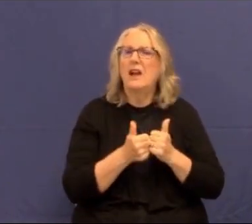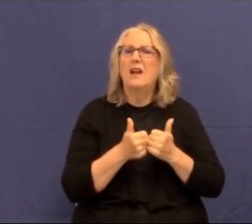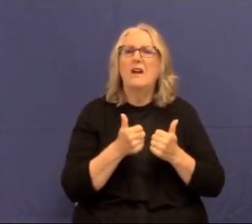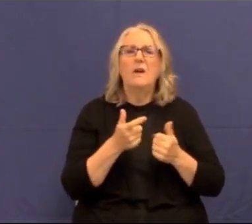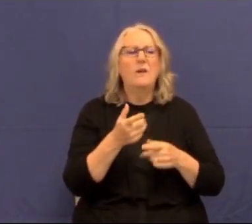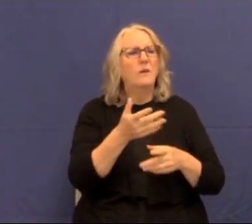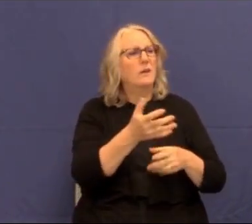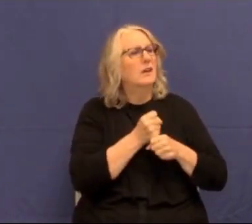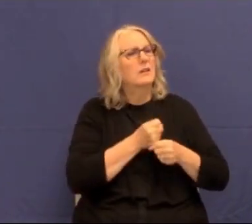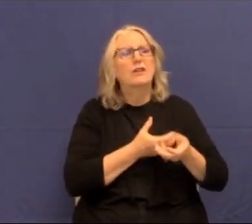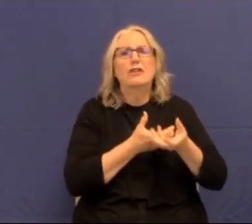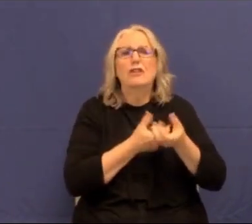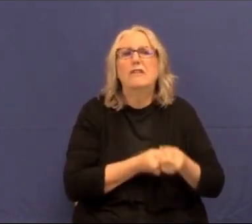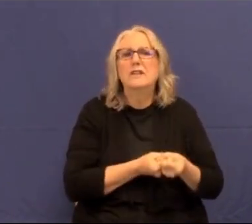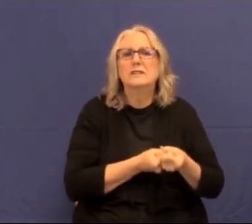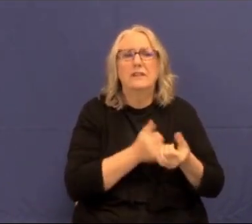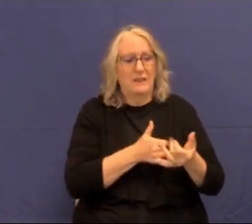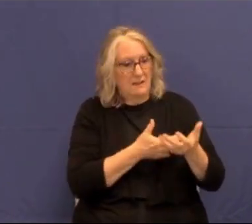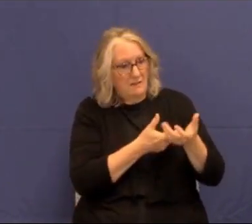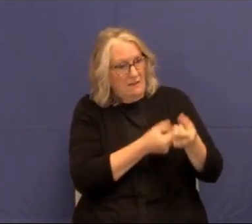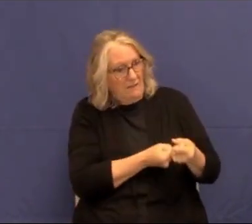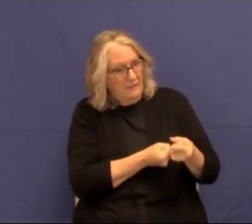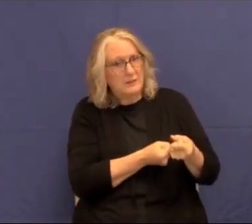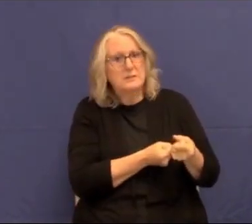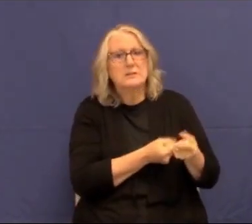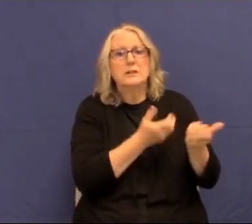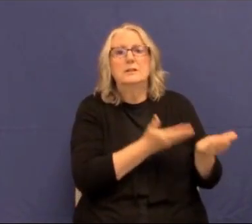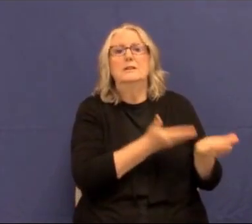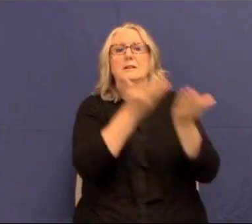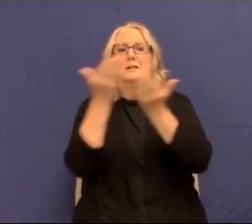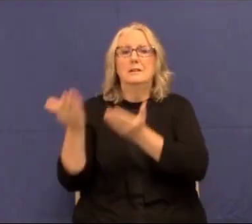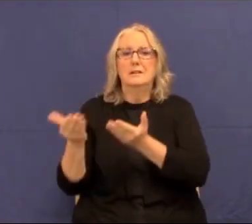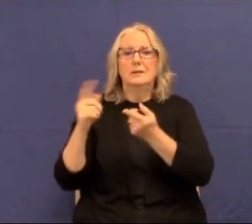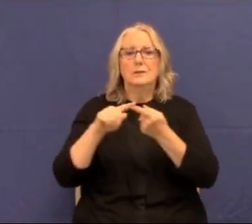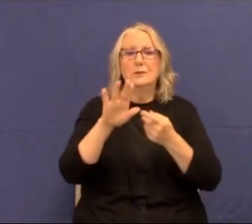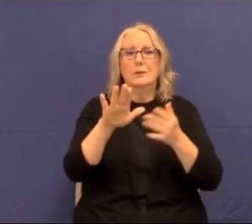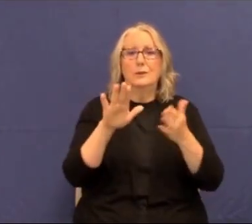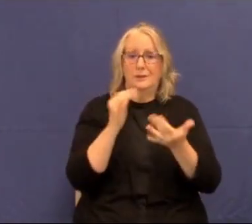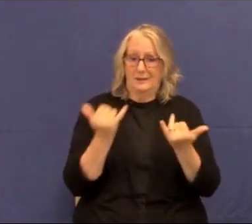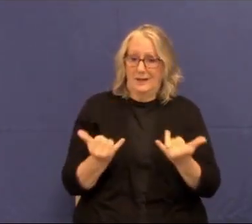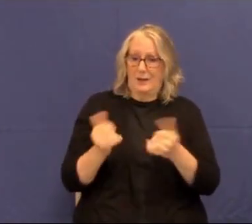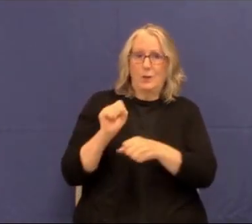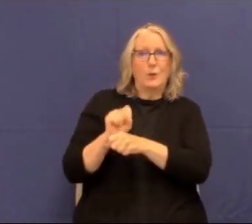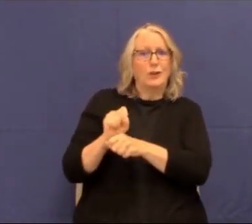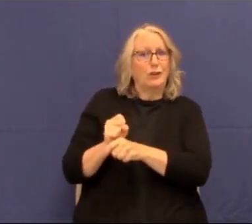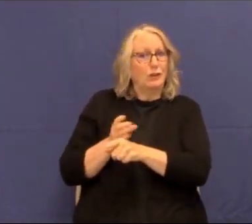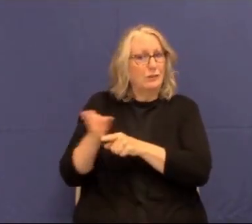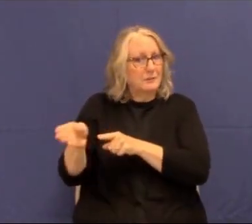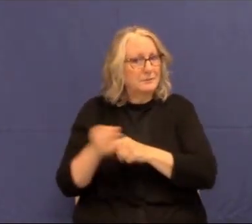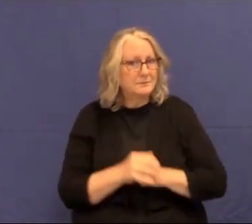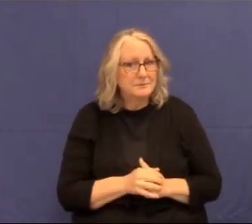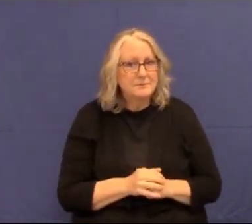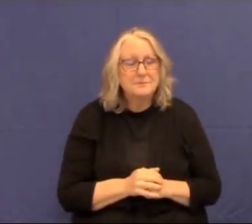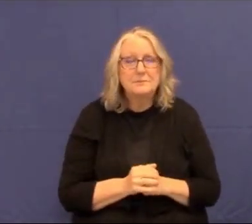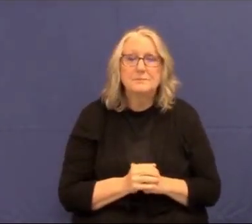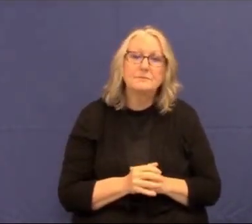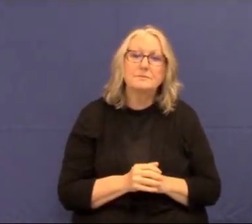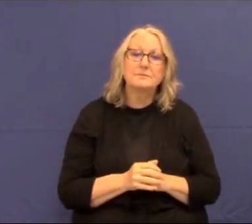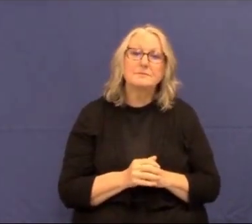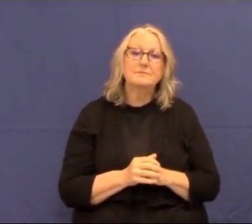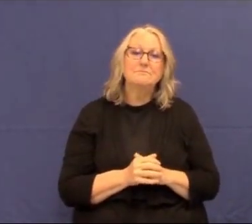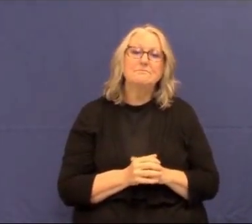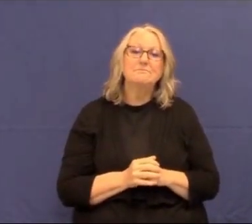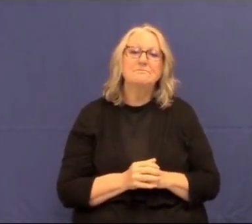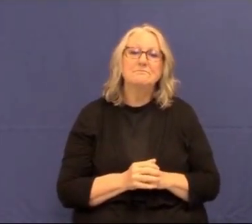to advocate for yourself? And how is that confidence carried into your career today?